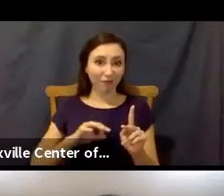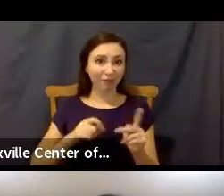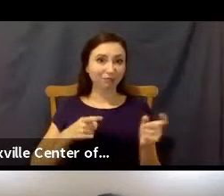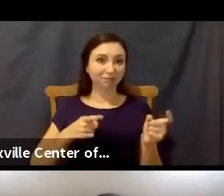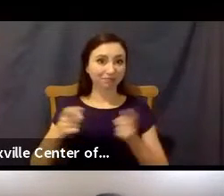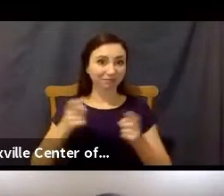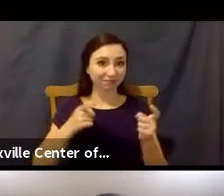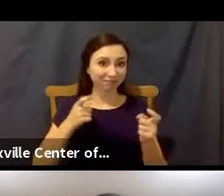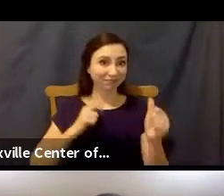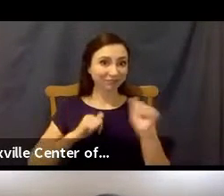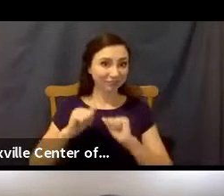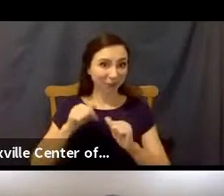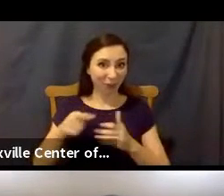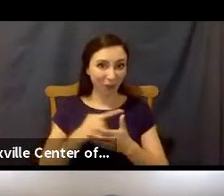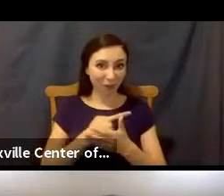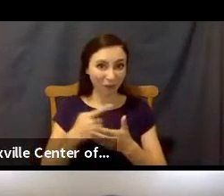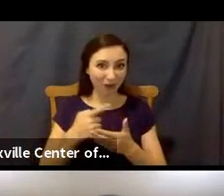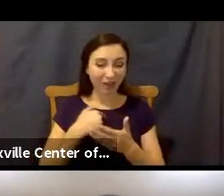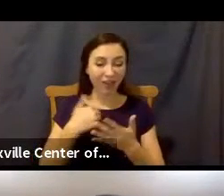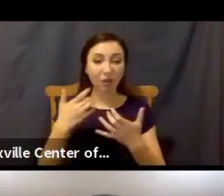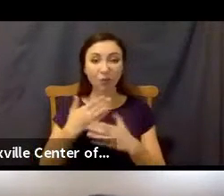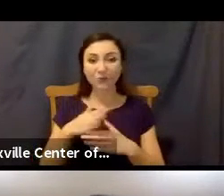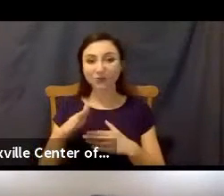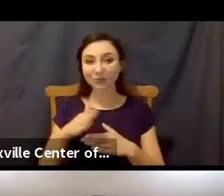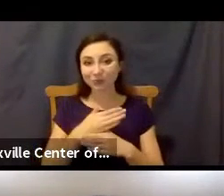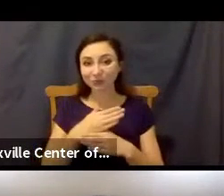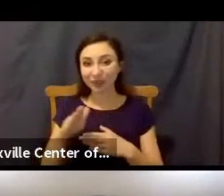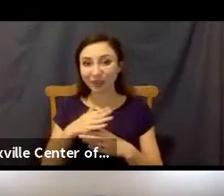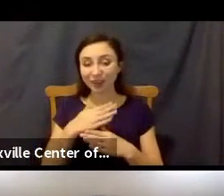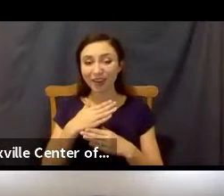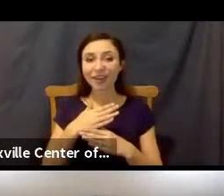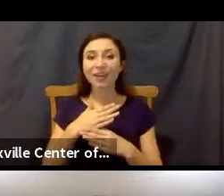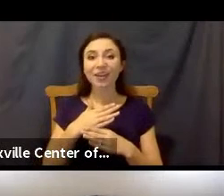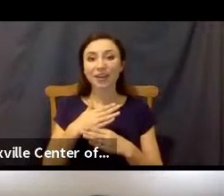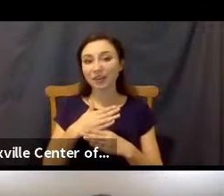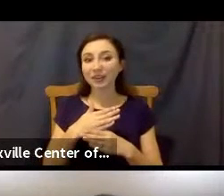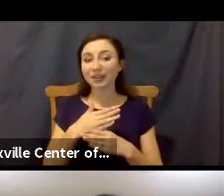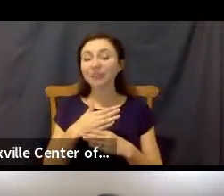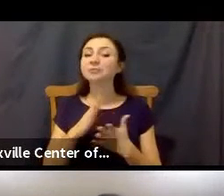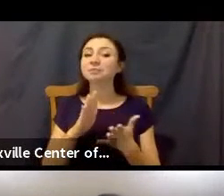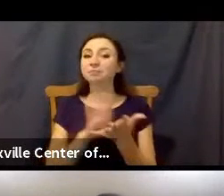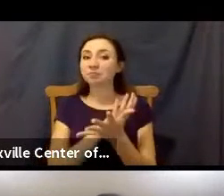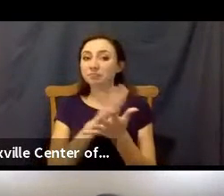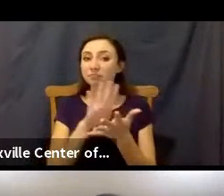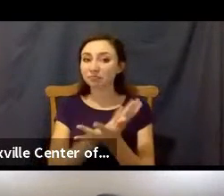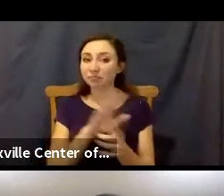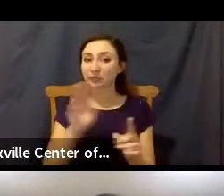this week. I just want to share a manuscript that came out on Friday